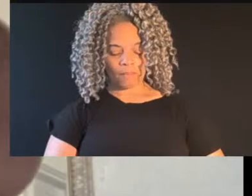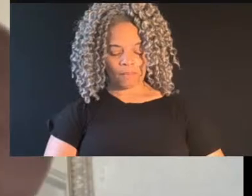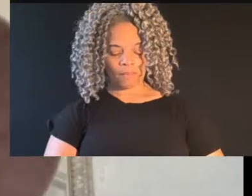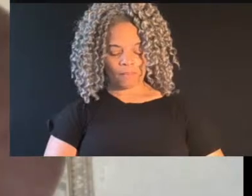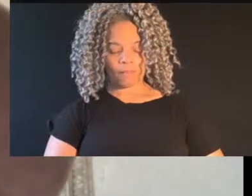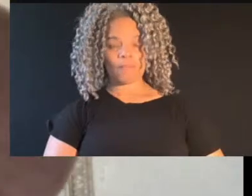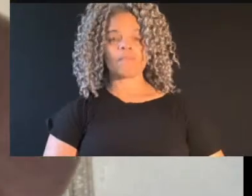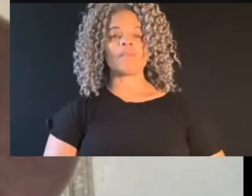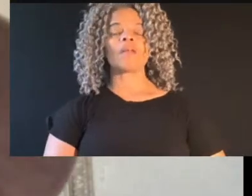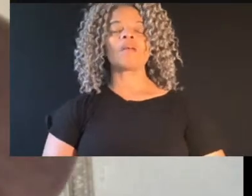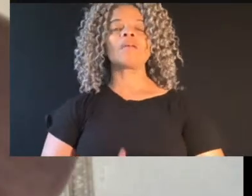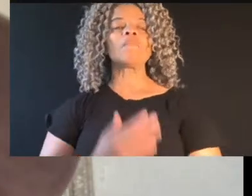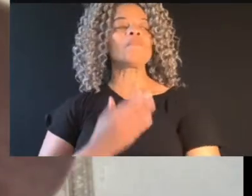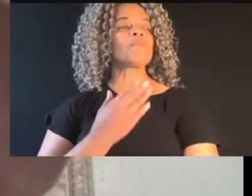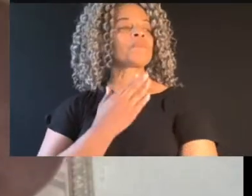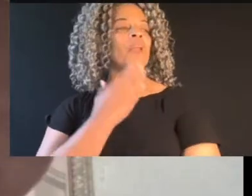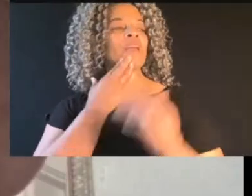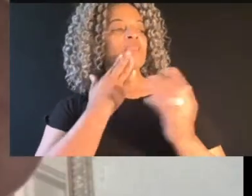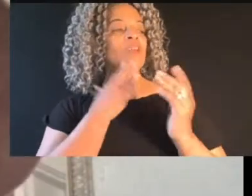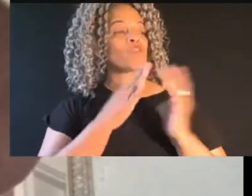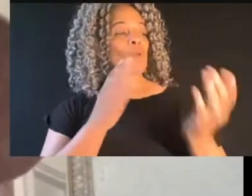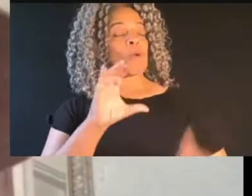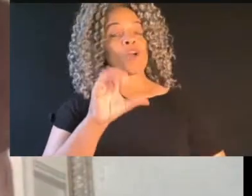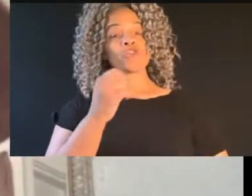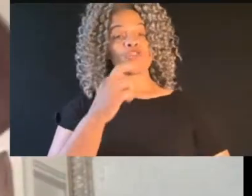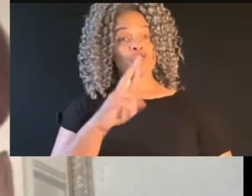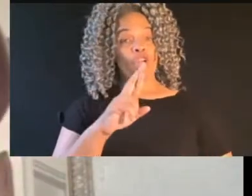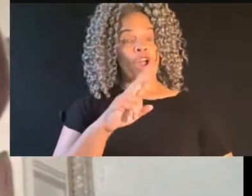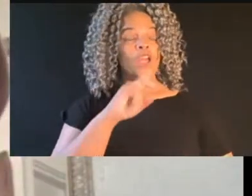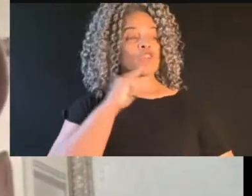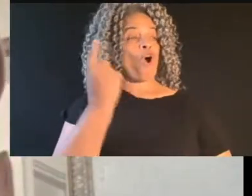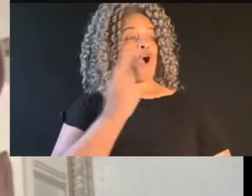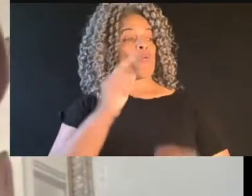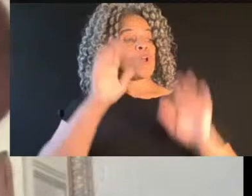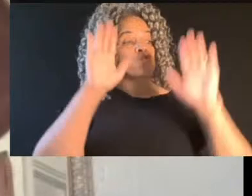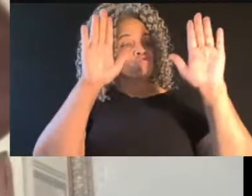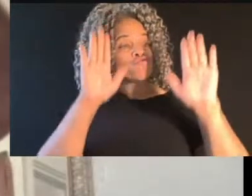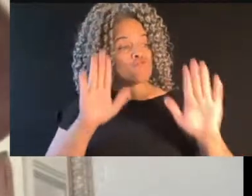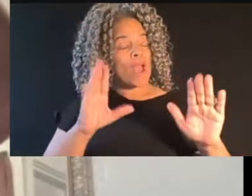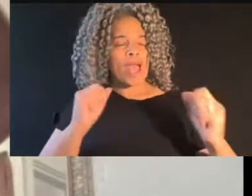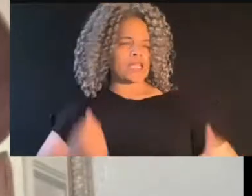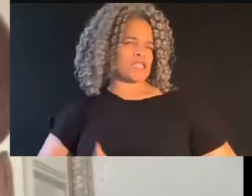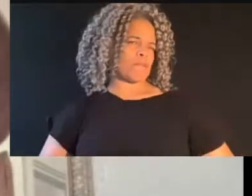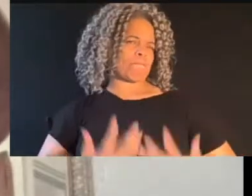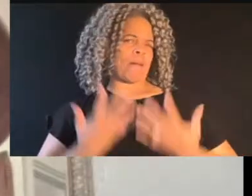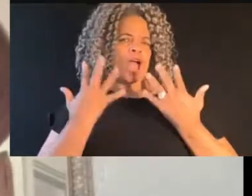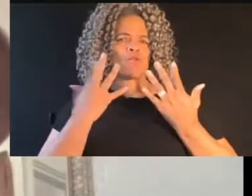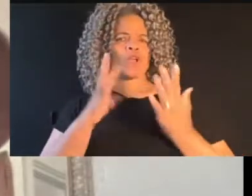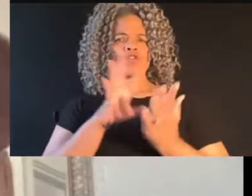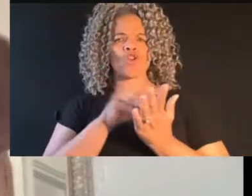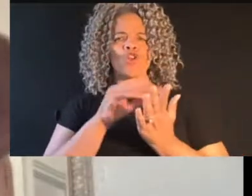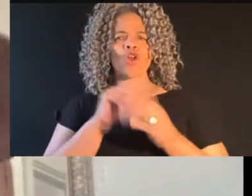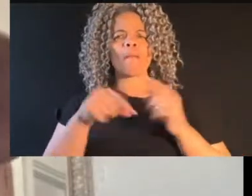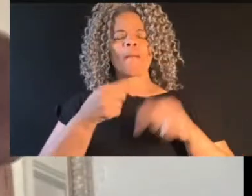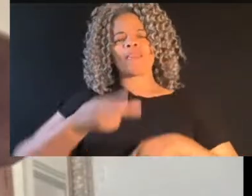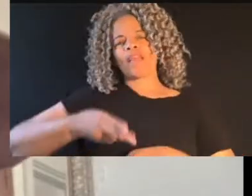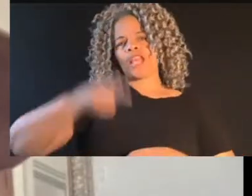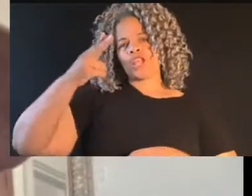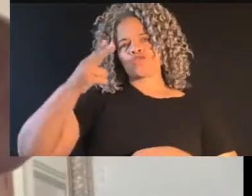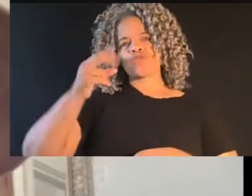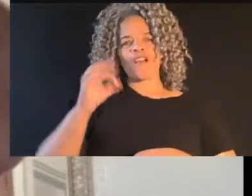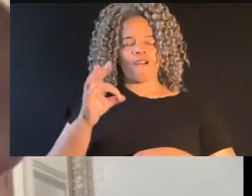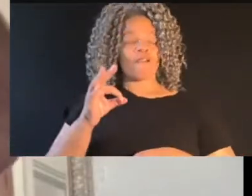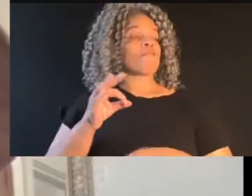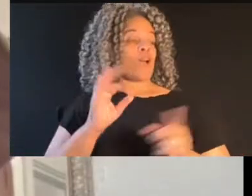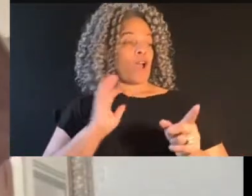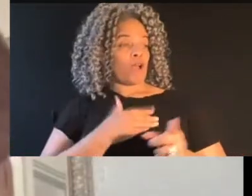Thank you so much, Char. It's always great and inspiring to learn about the history of a place.